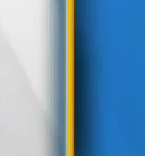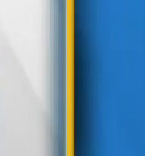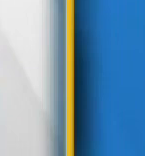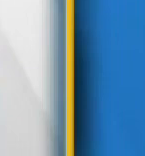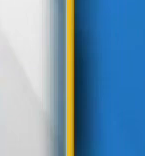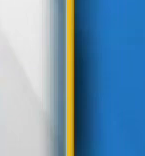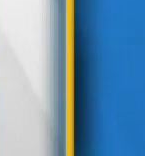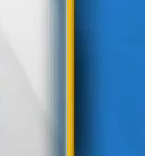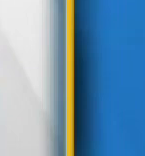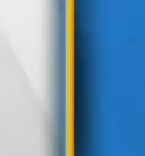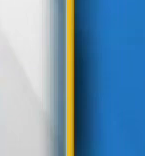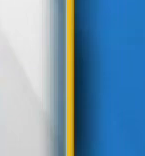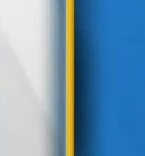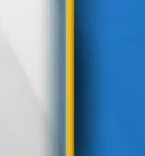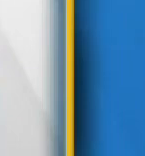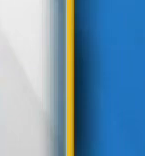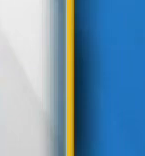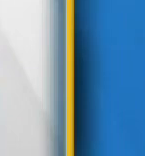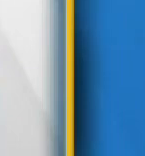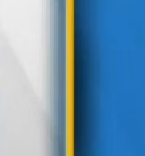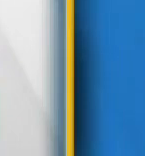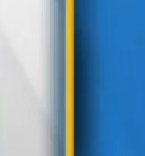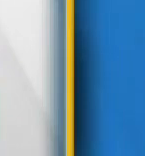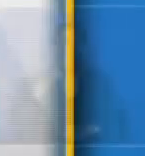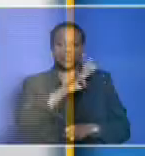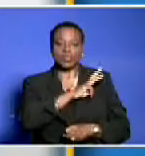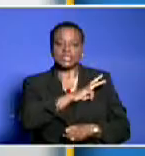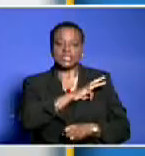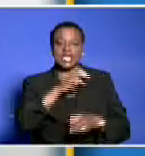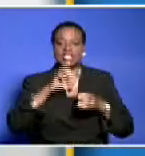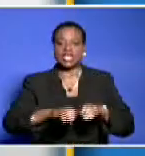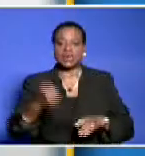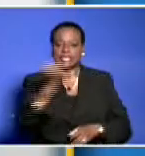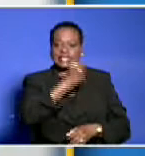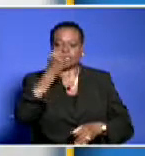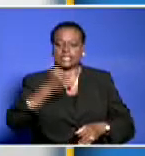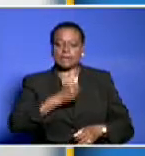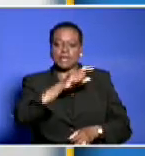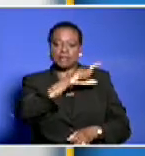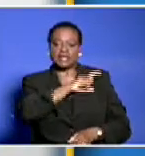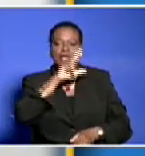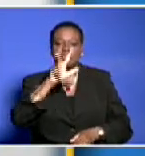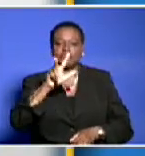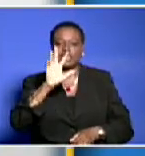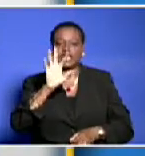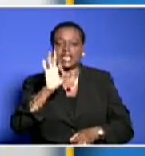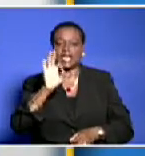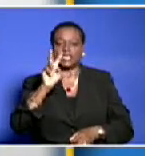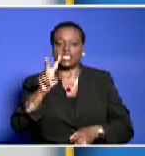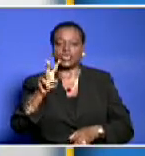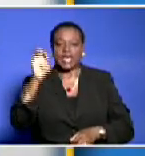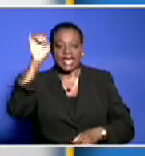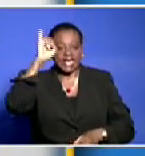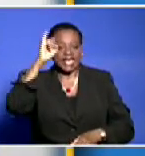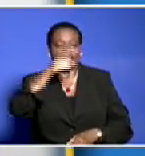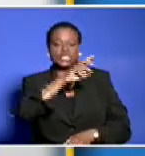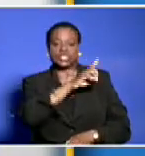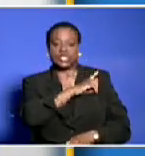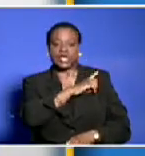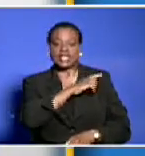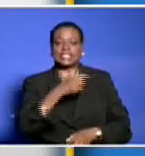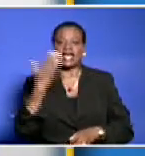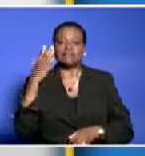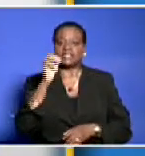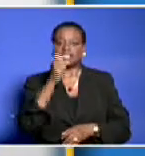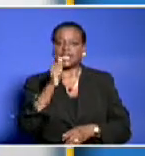Now to news from the courts. 25-year-old Renaldo Woodside was charged with stabbing police constable 3092 Ian Dawkins shortly after 10 o'clock